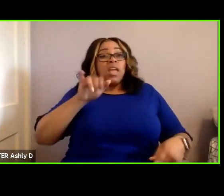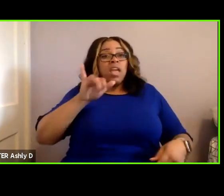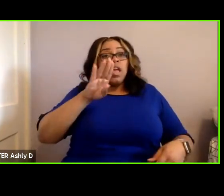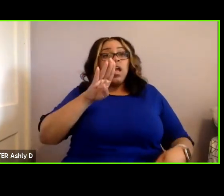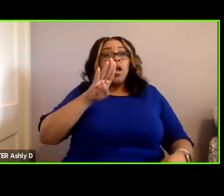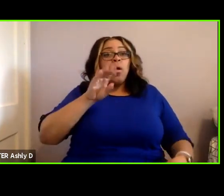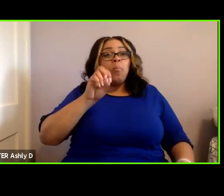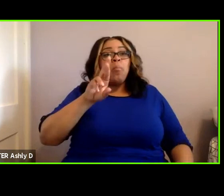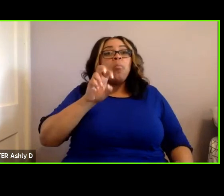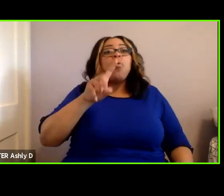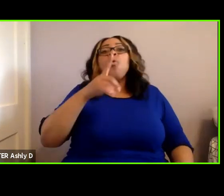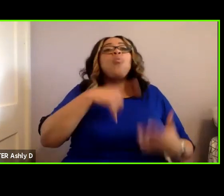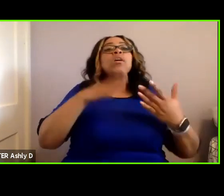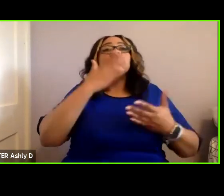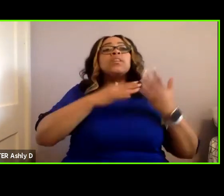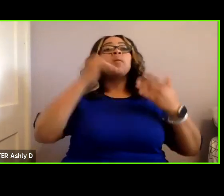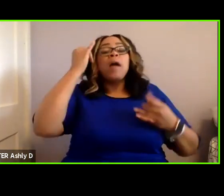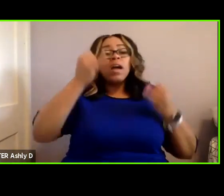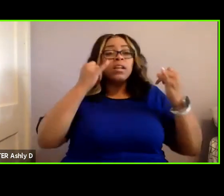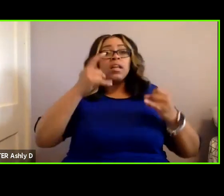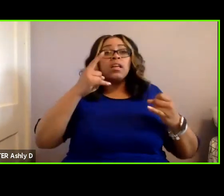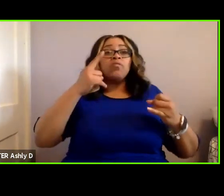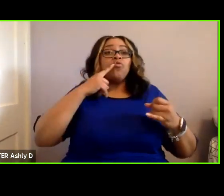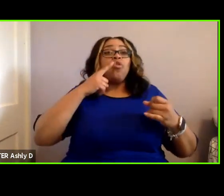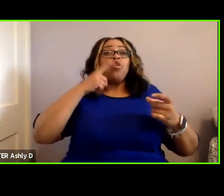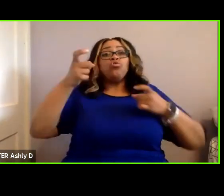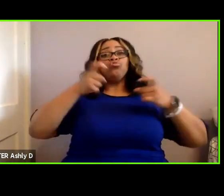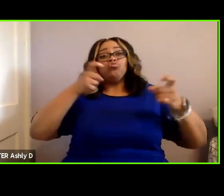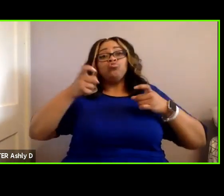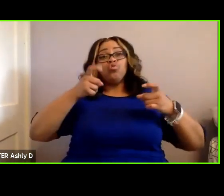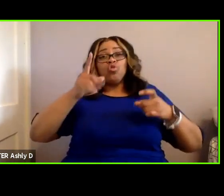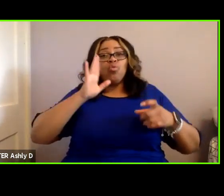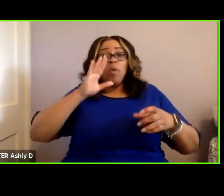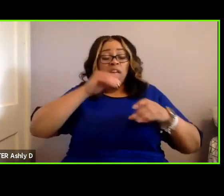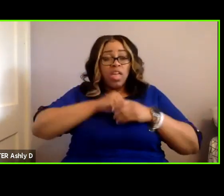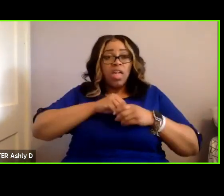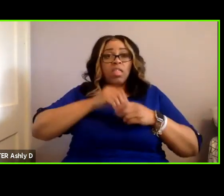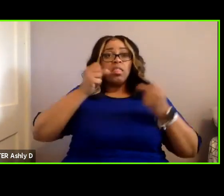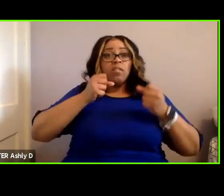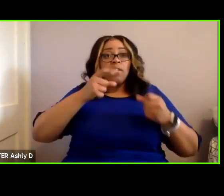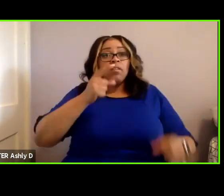some ideas for command and control, if you will, once you're in the vehicle?